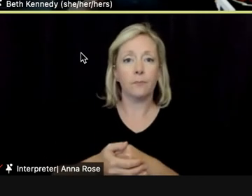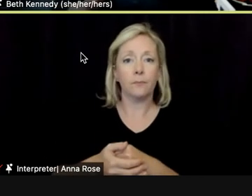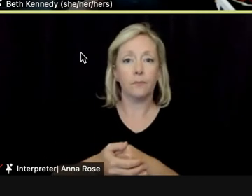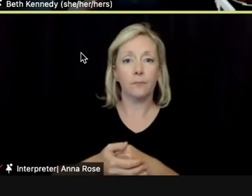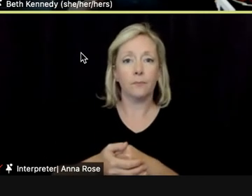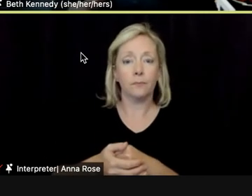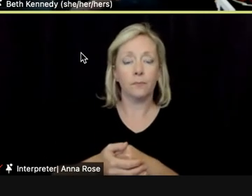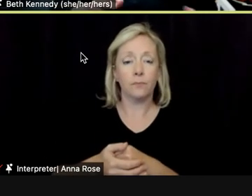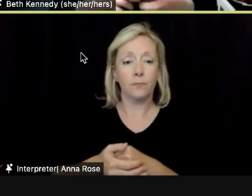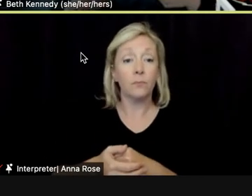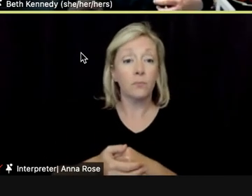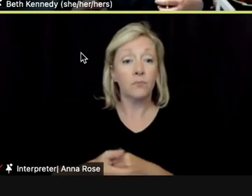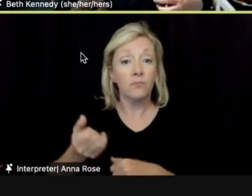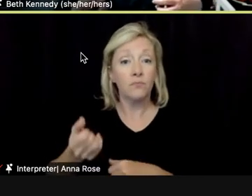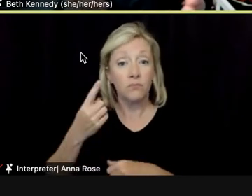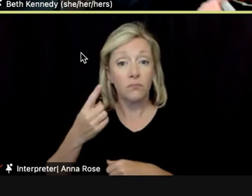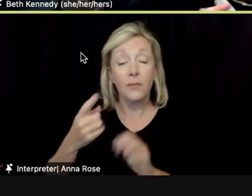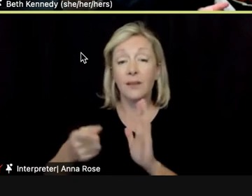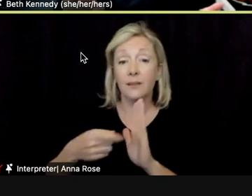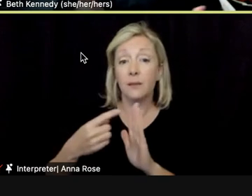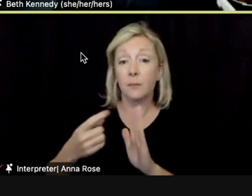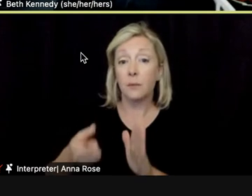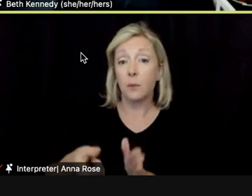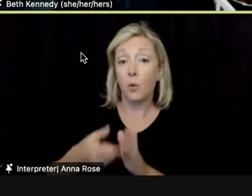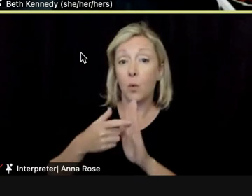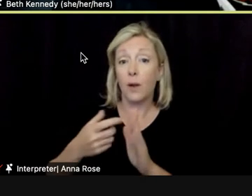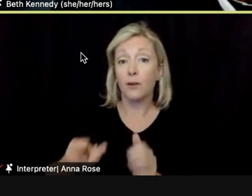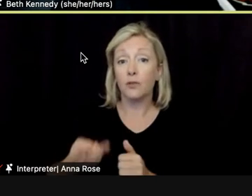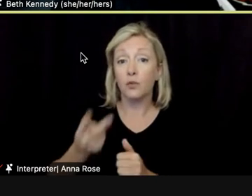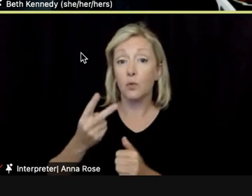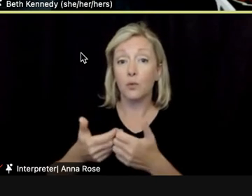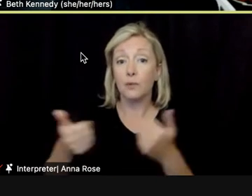dynamic where you need 2 separate people for one student.